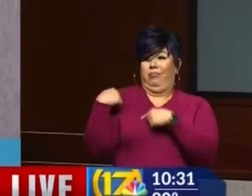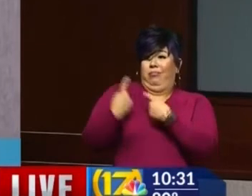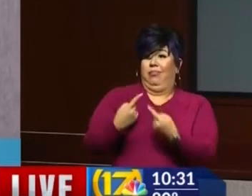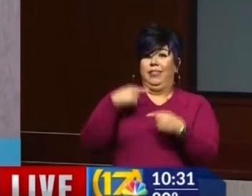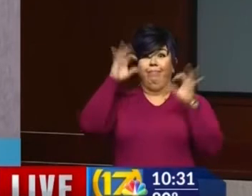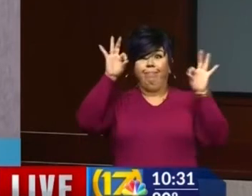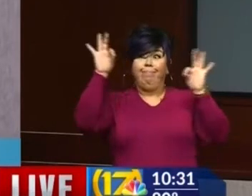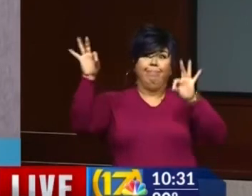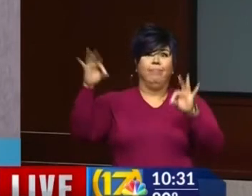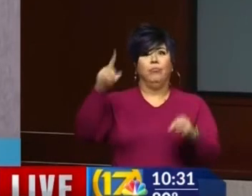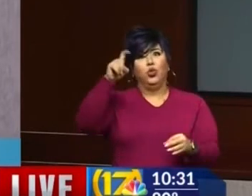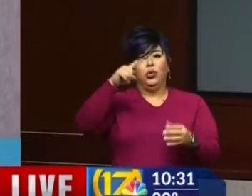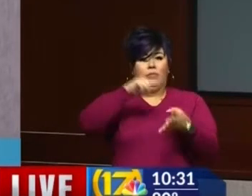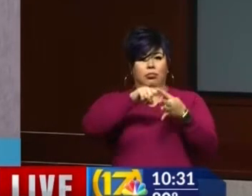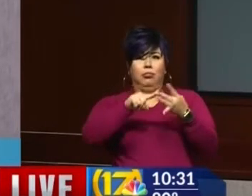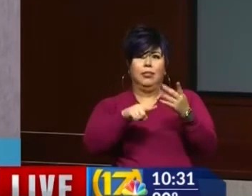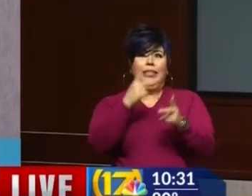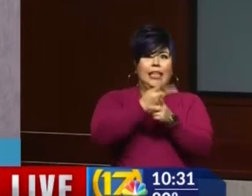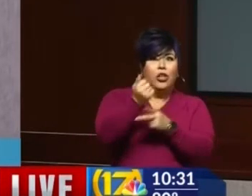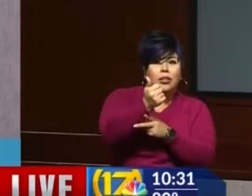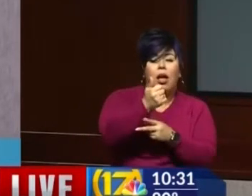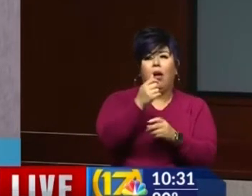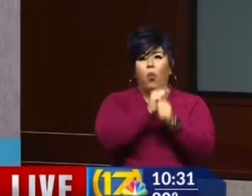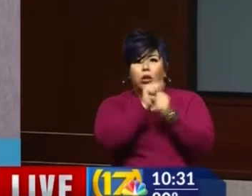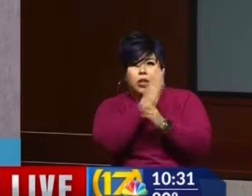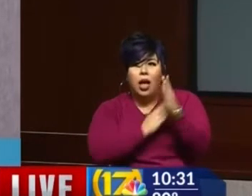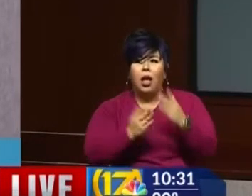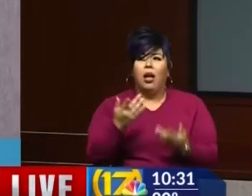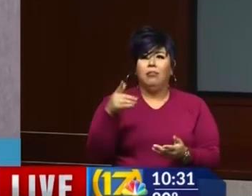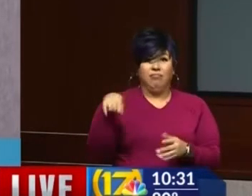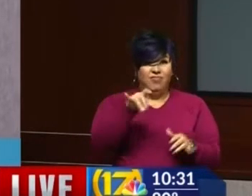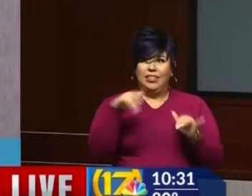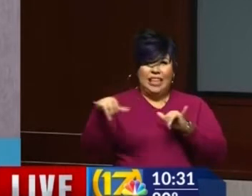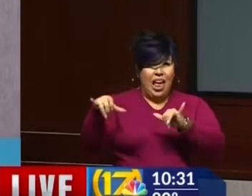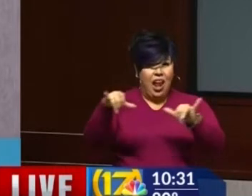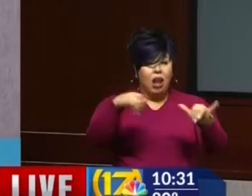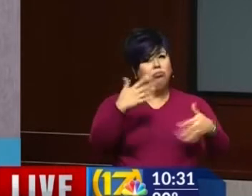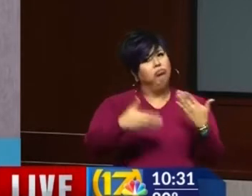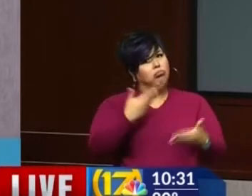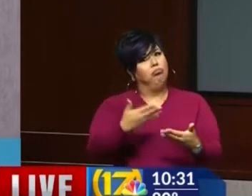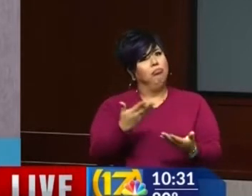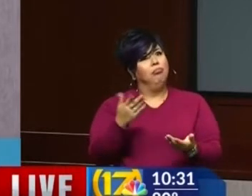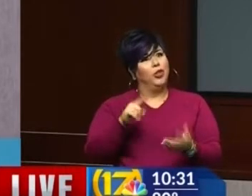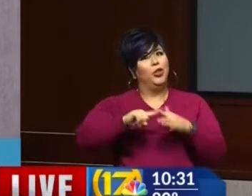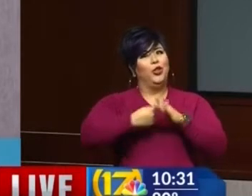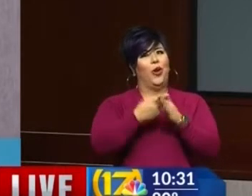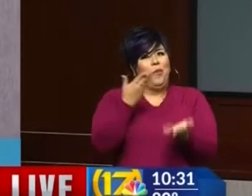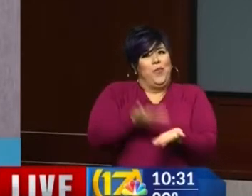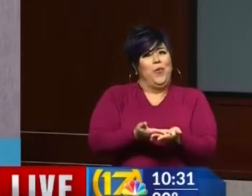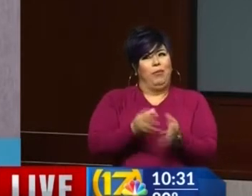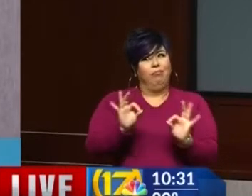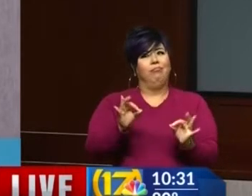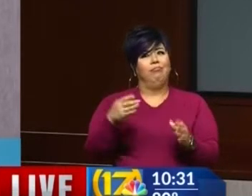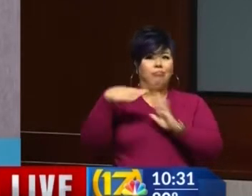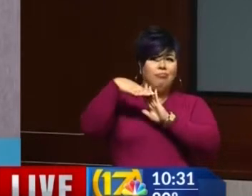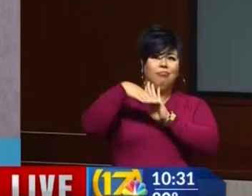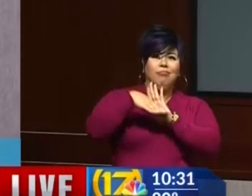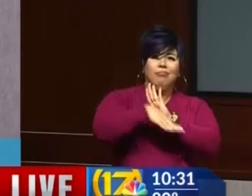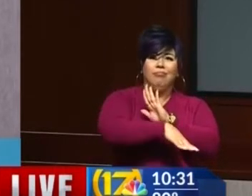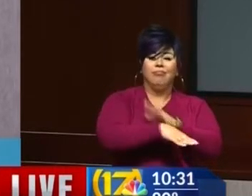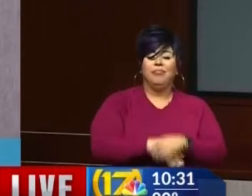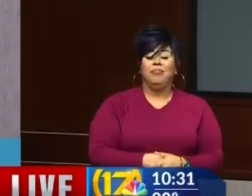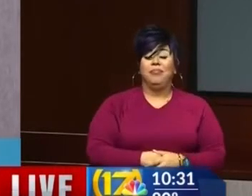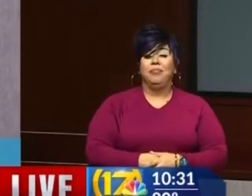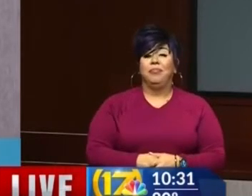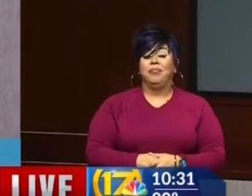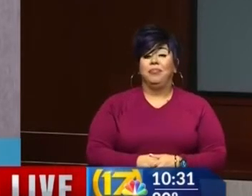businesses, people in this community are practicing are having an impact. We don't have a